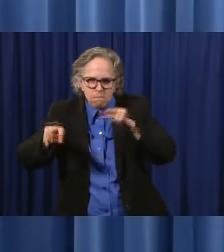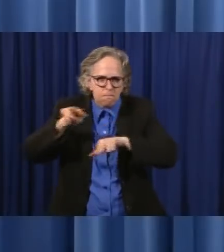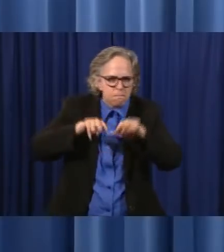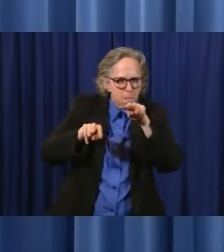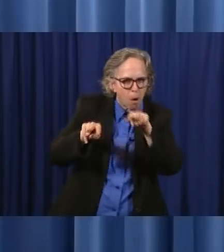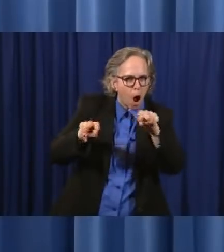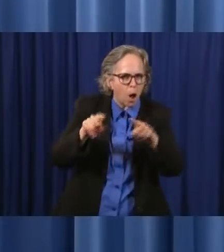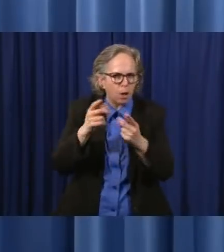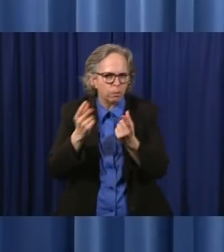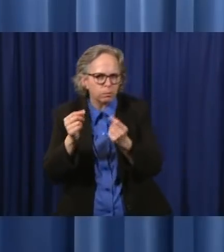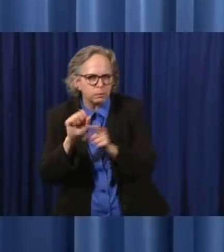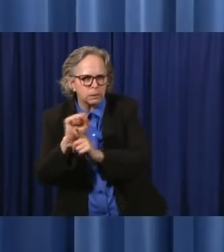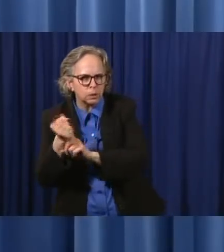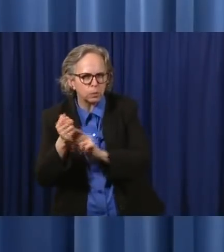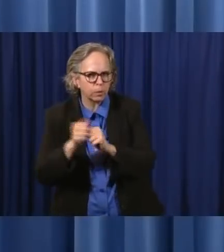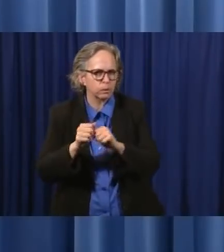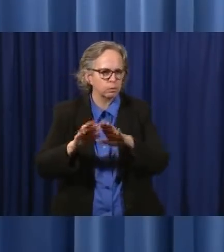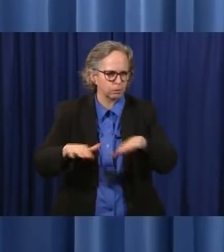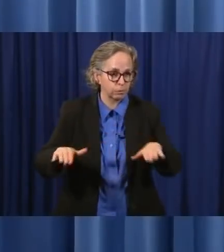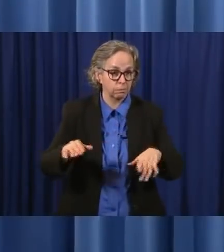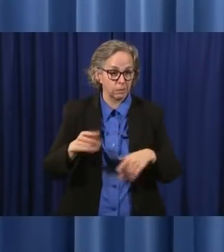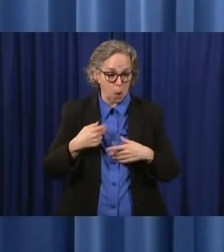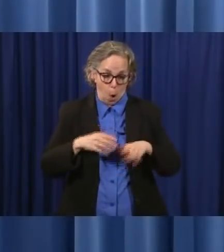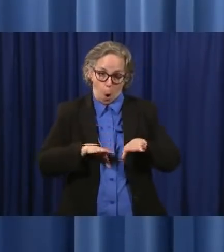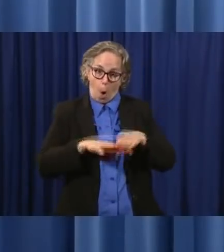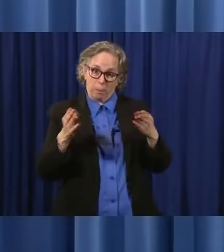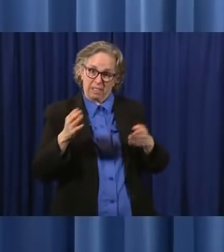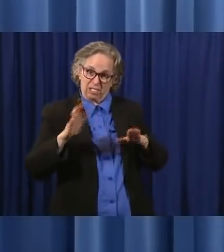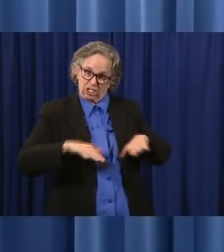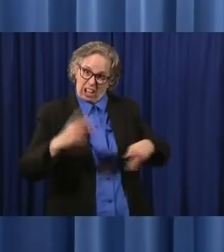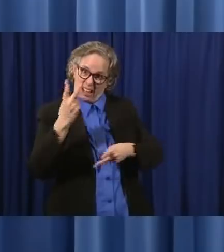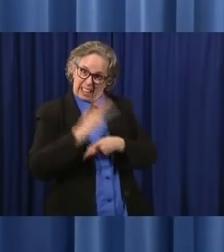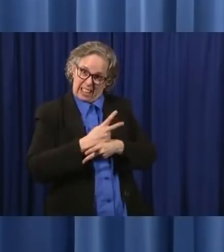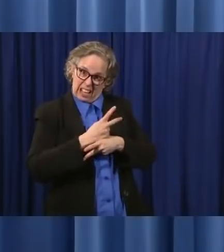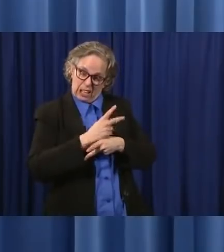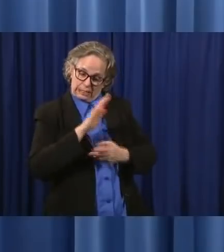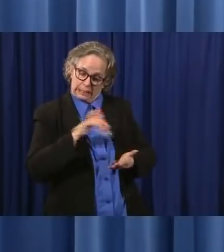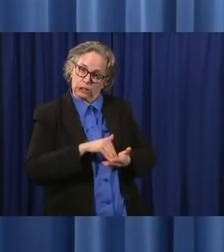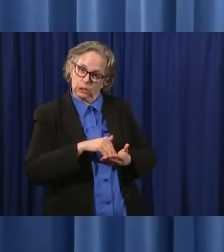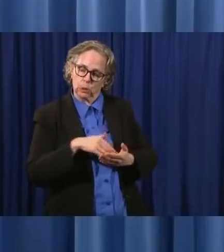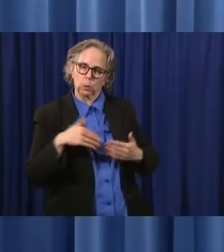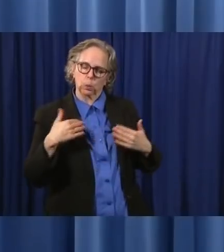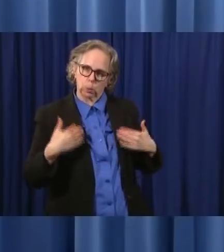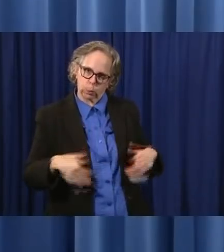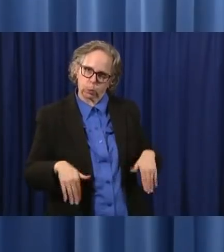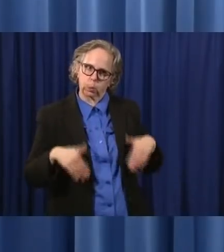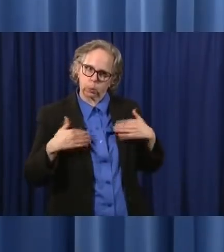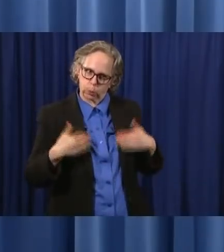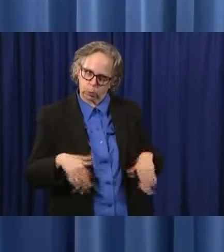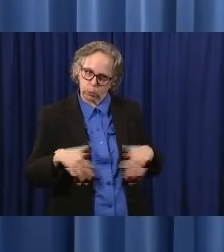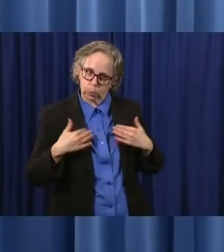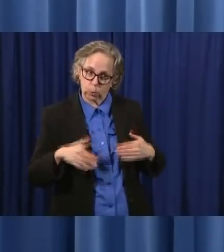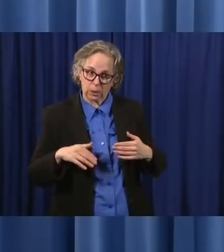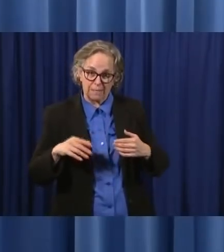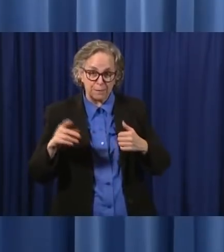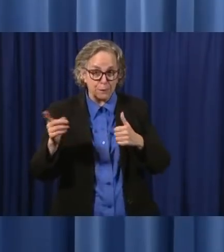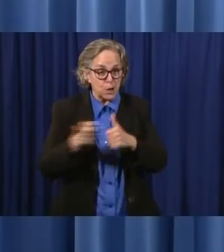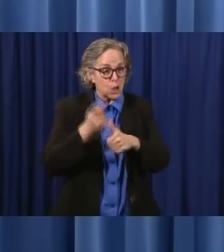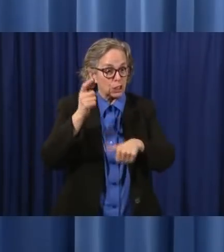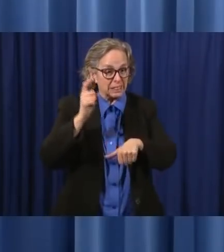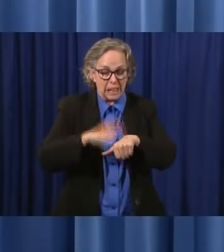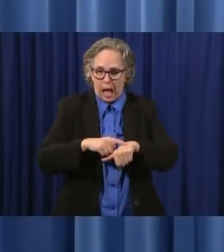reopening of childcare, just like so many other things that we're doing, we're really doing for the first time. There's really no